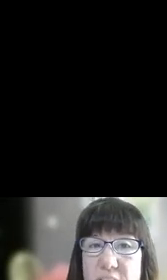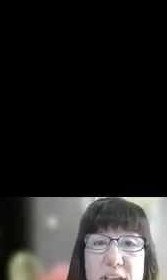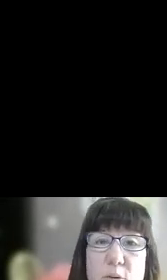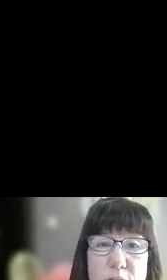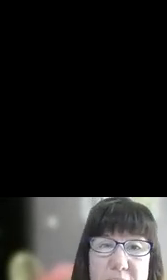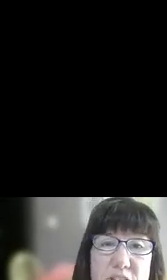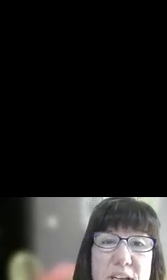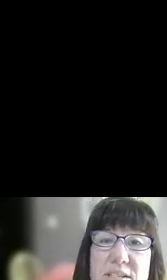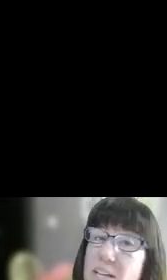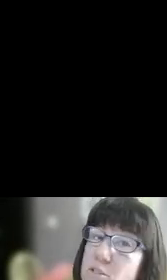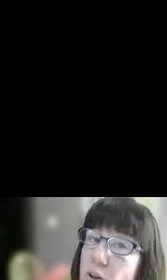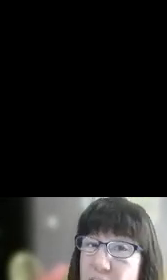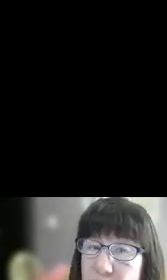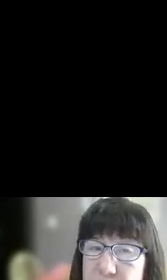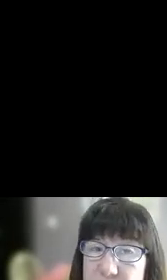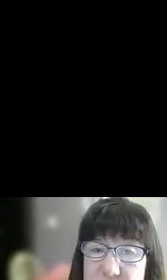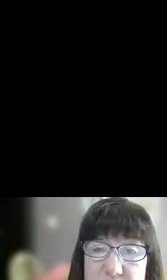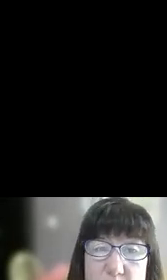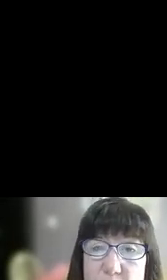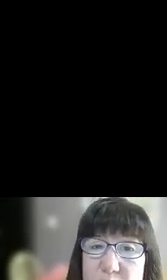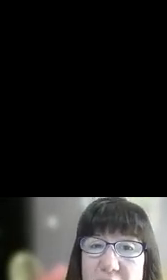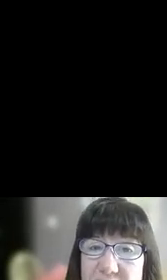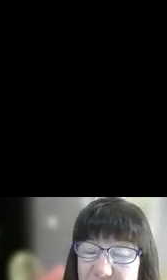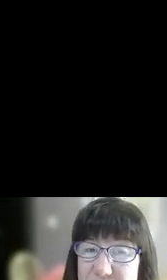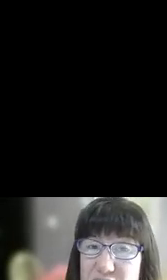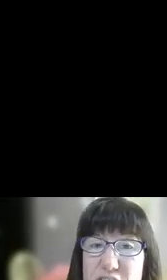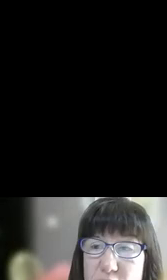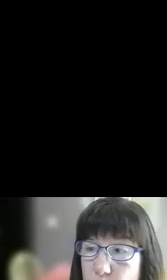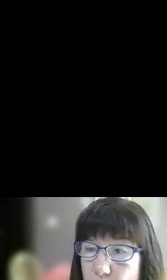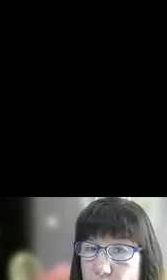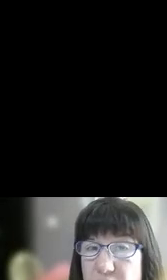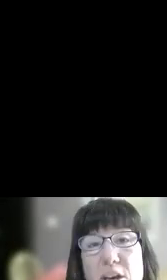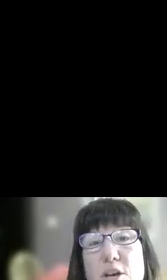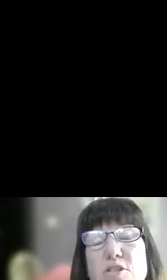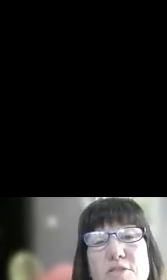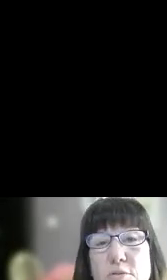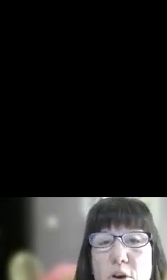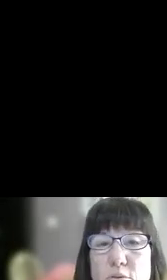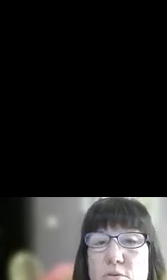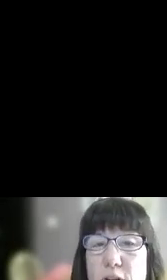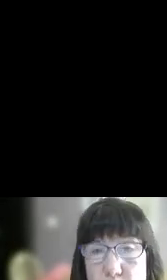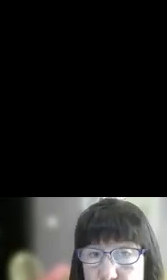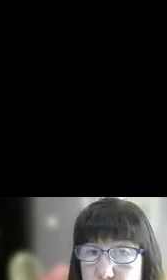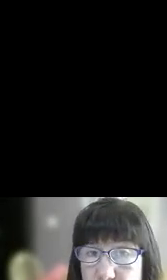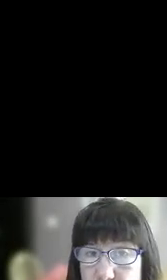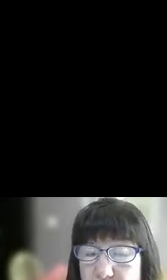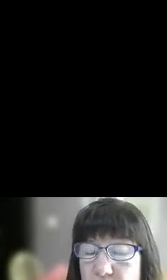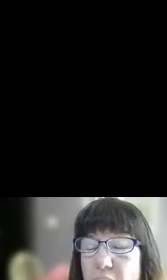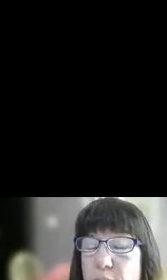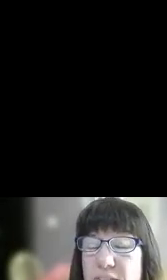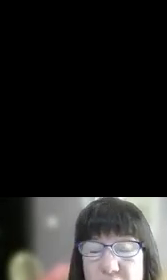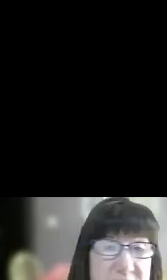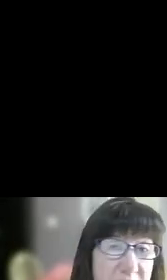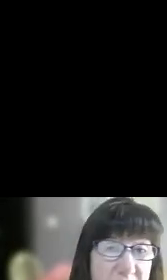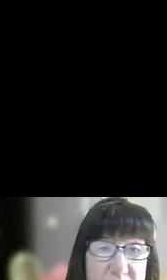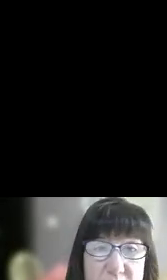one thing that I would mention is that's one of the areas of study that we profiled last year during Prep Week. So if you go to our YouTube channel,